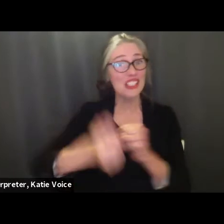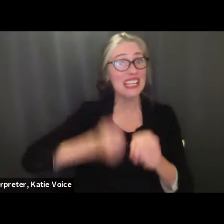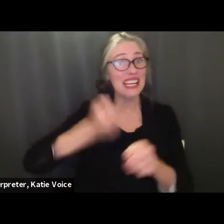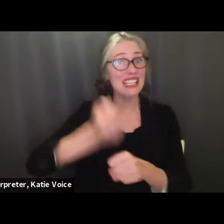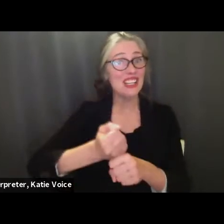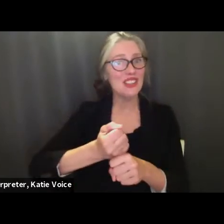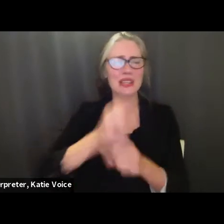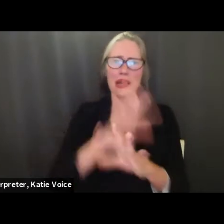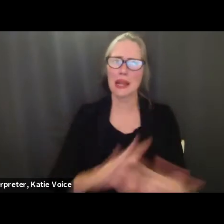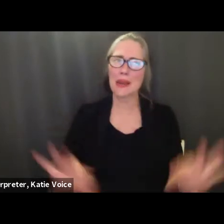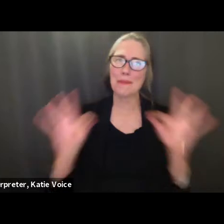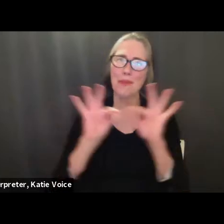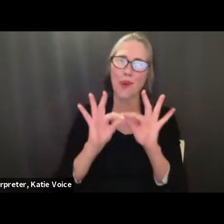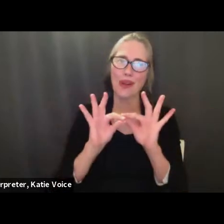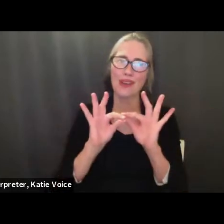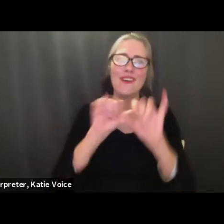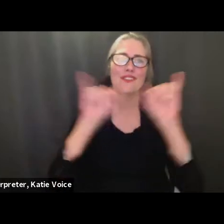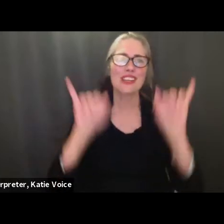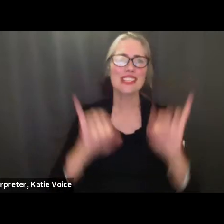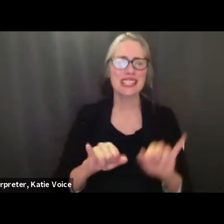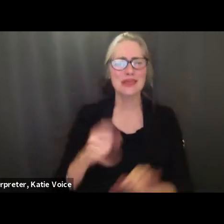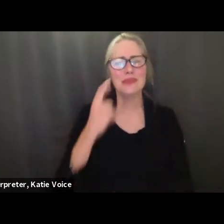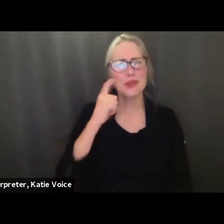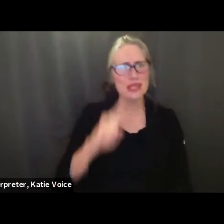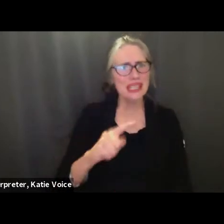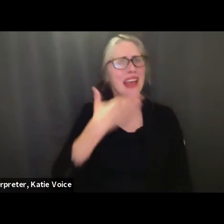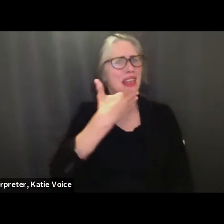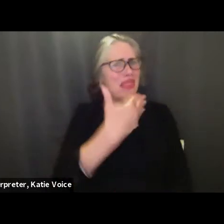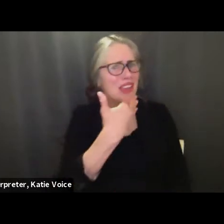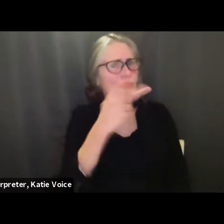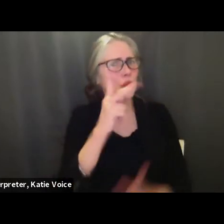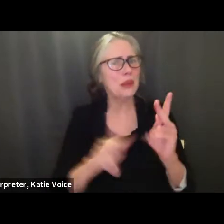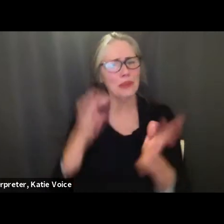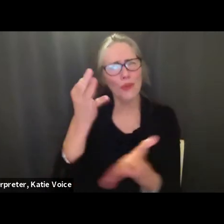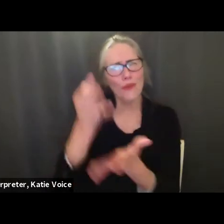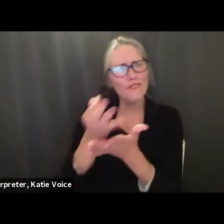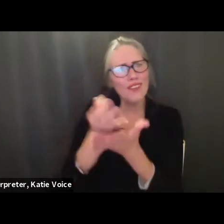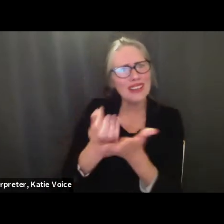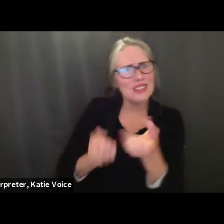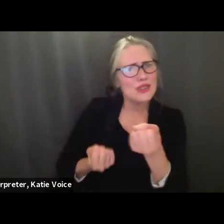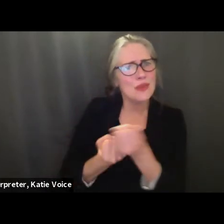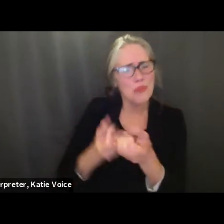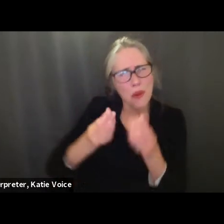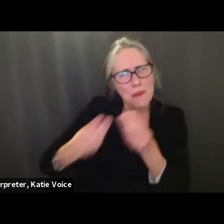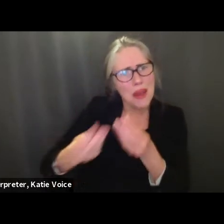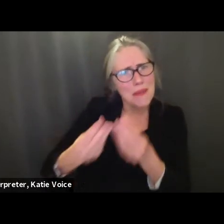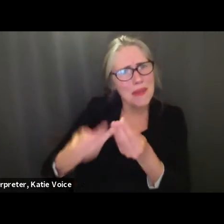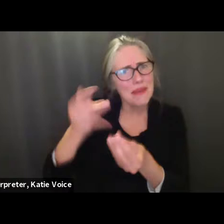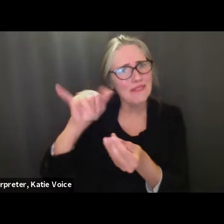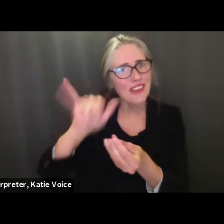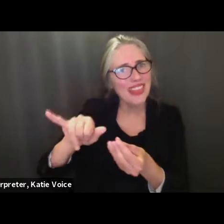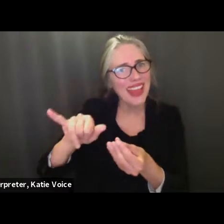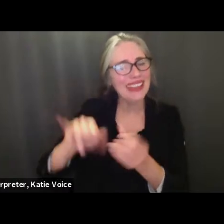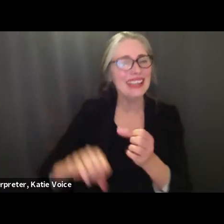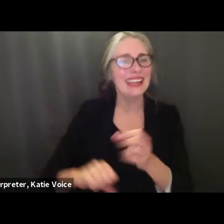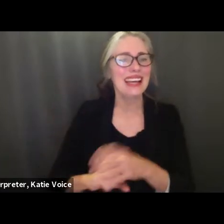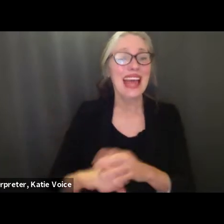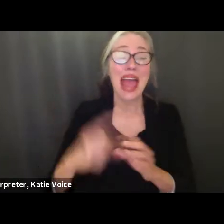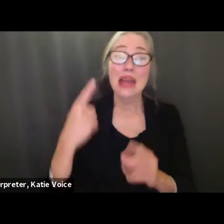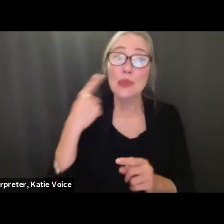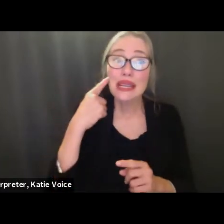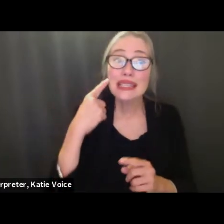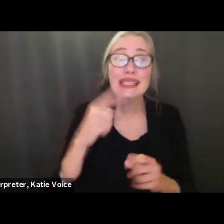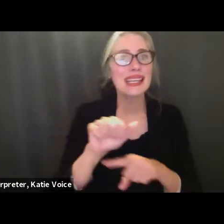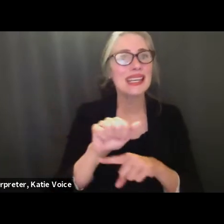for this district to recognize, thank our funders for that support, but looking at proven results with practices that we can now make